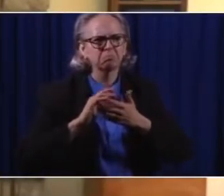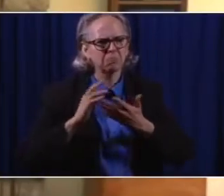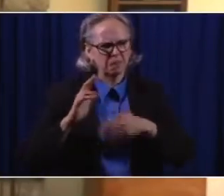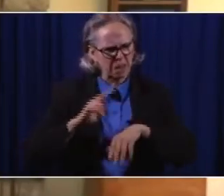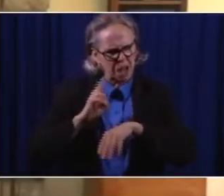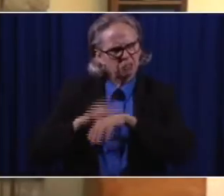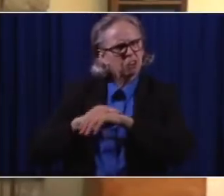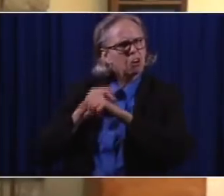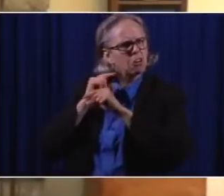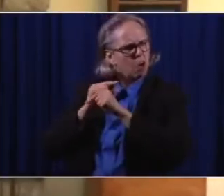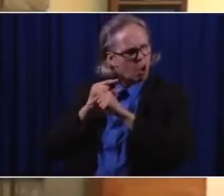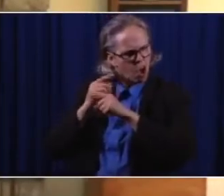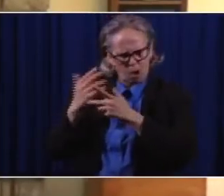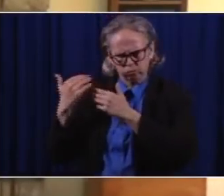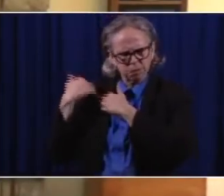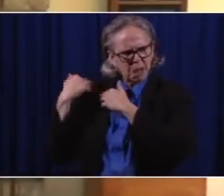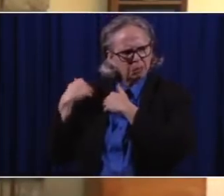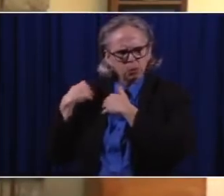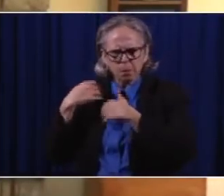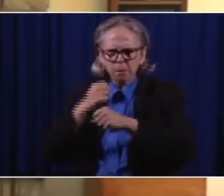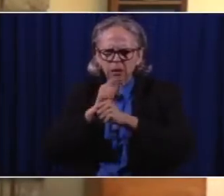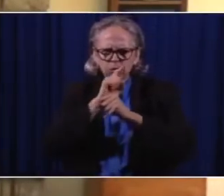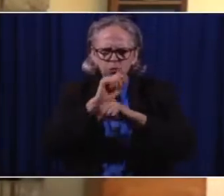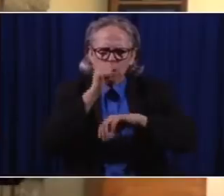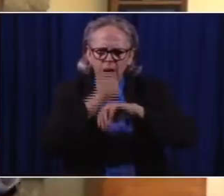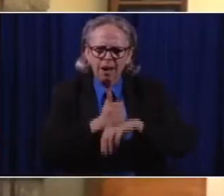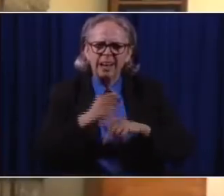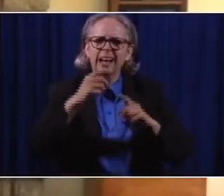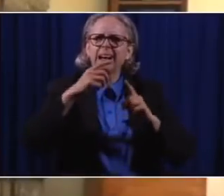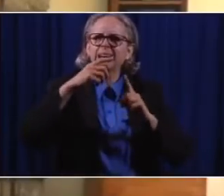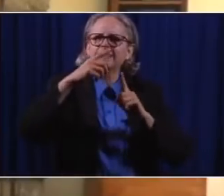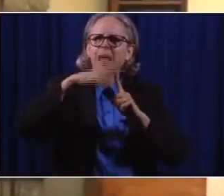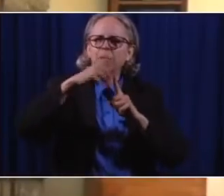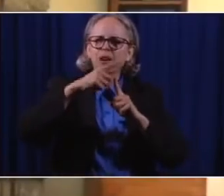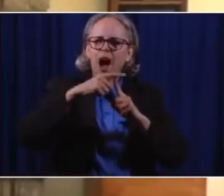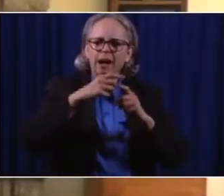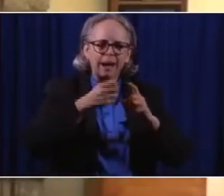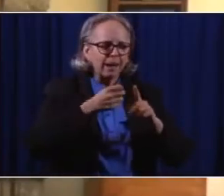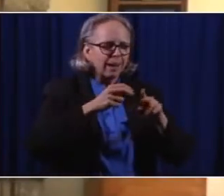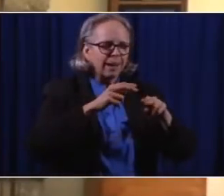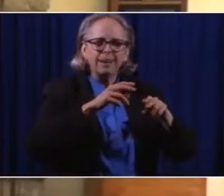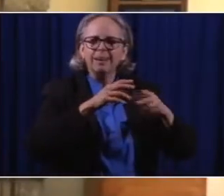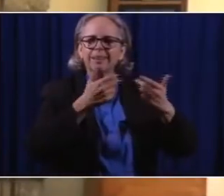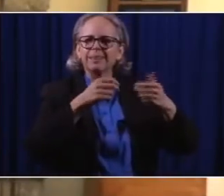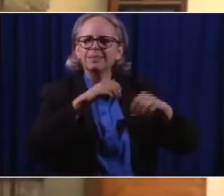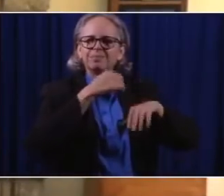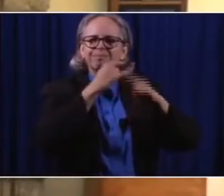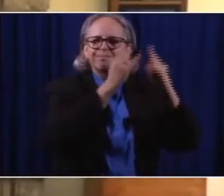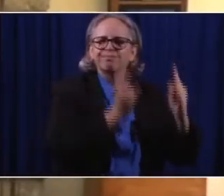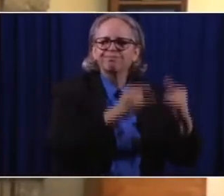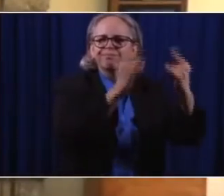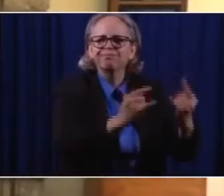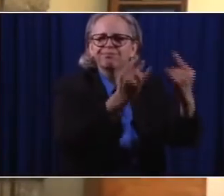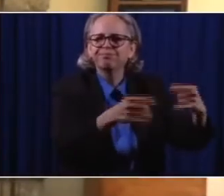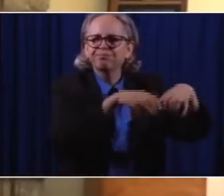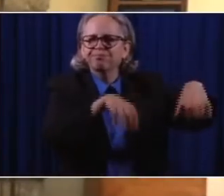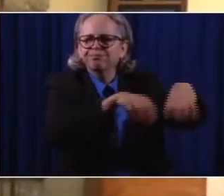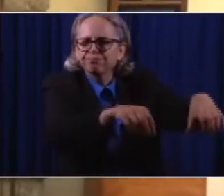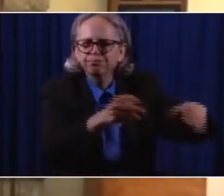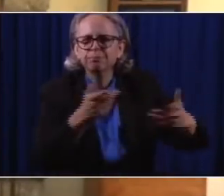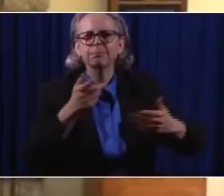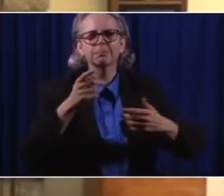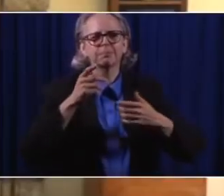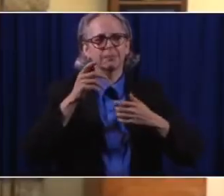build out or the plans for the build out. So they're ready to go out. But, you know, what you're going to see first, the first